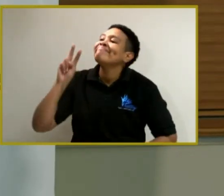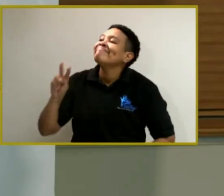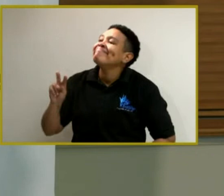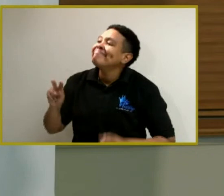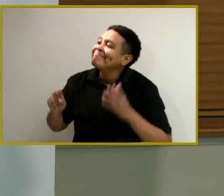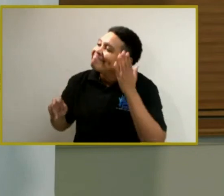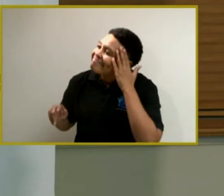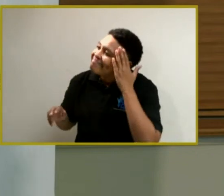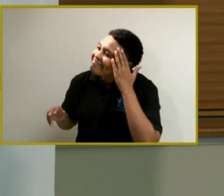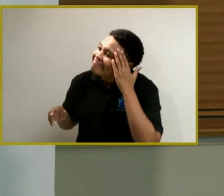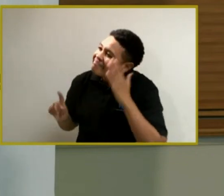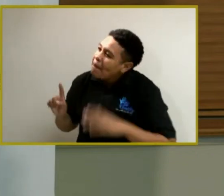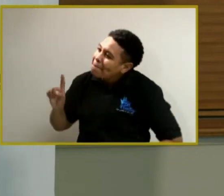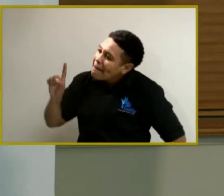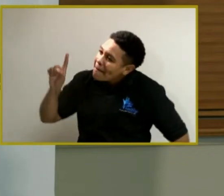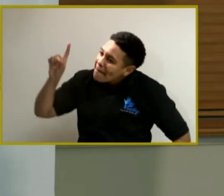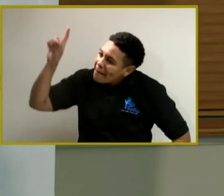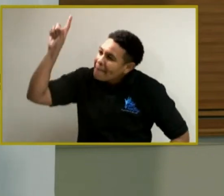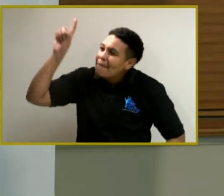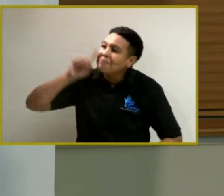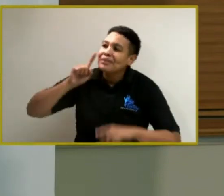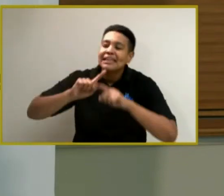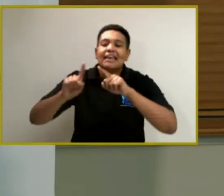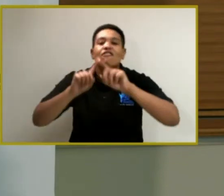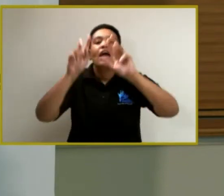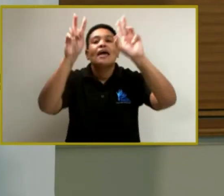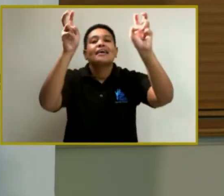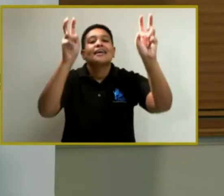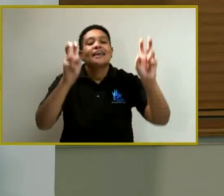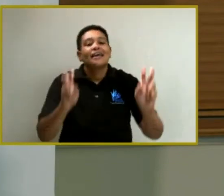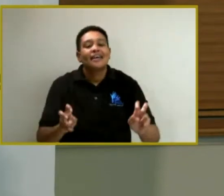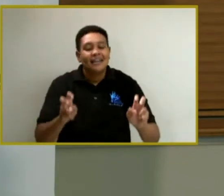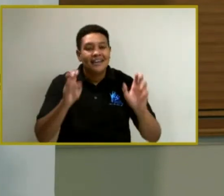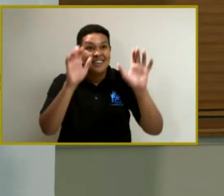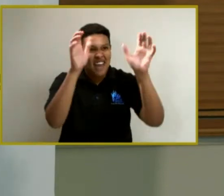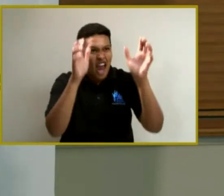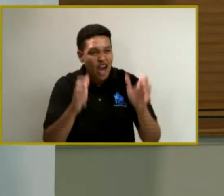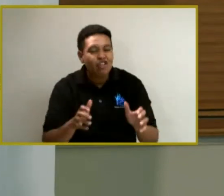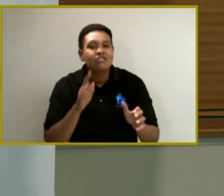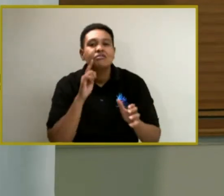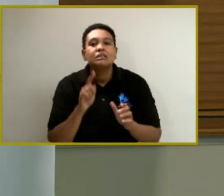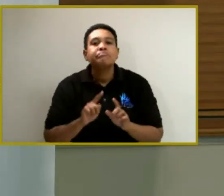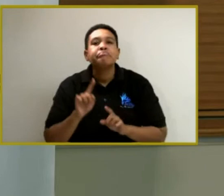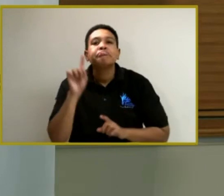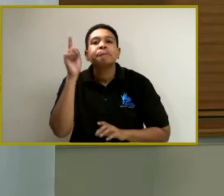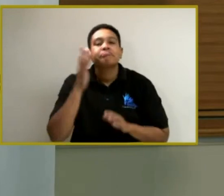the rise in those different categories being published.